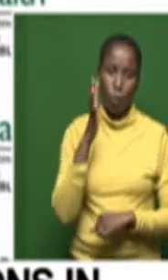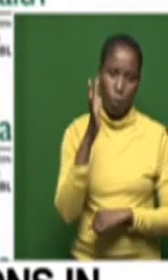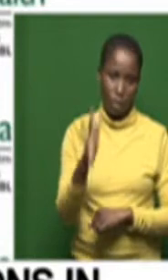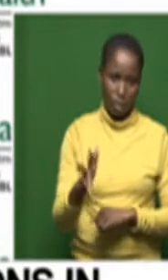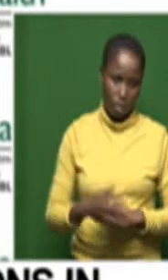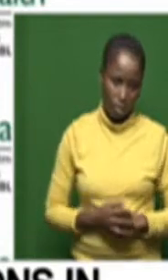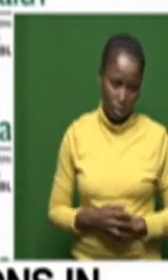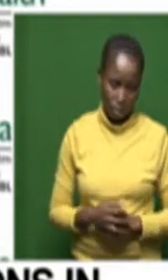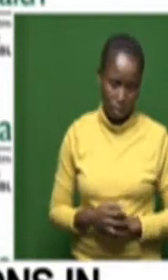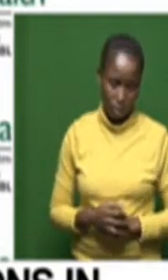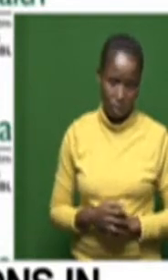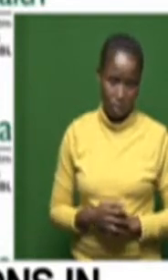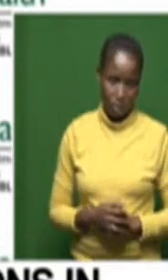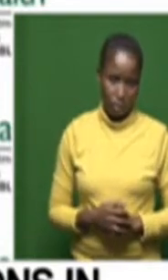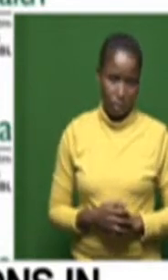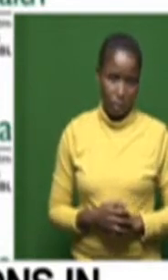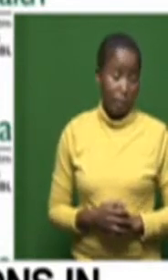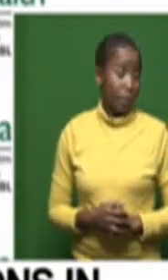stage,